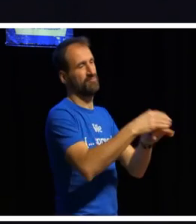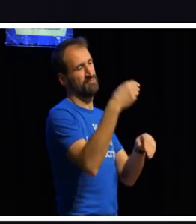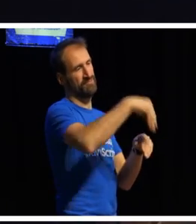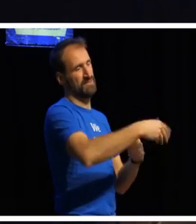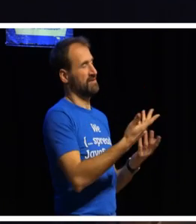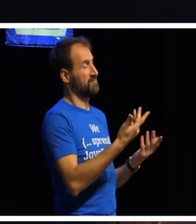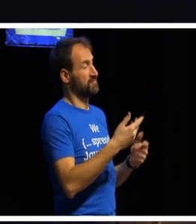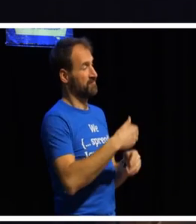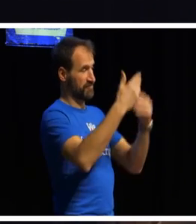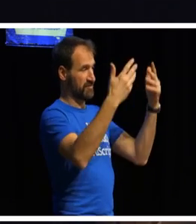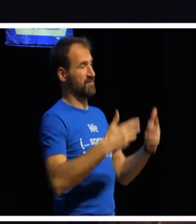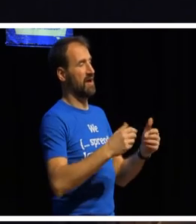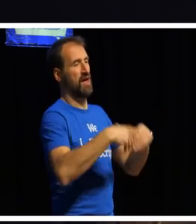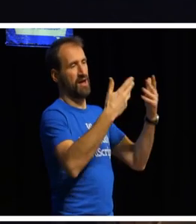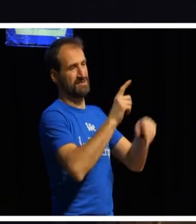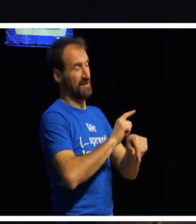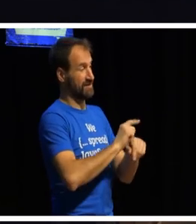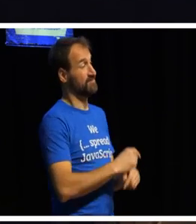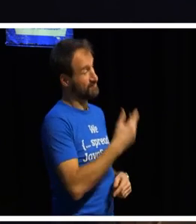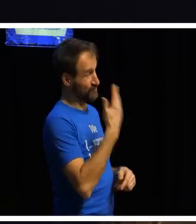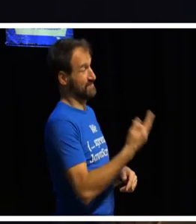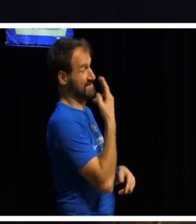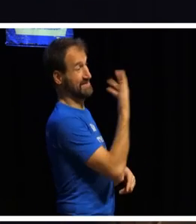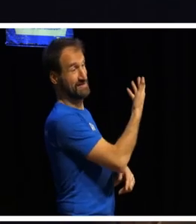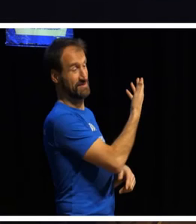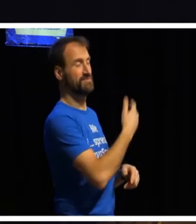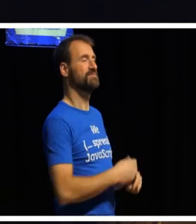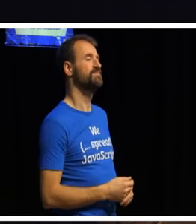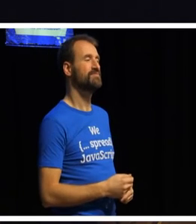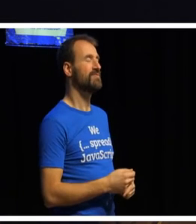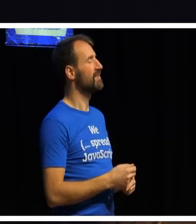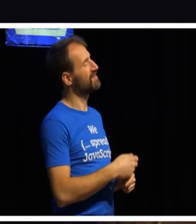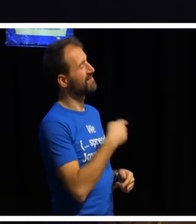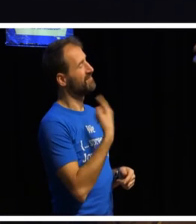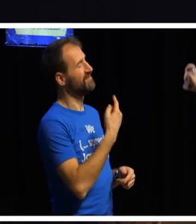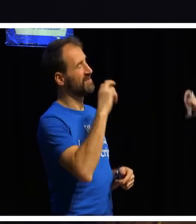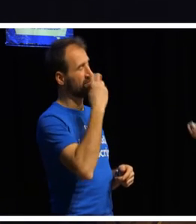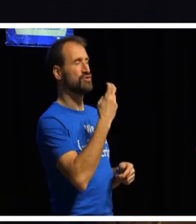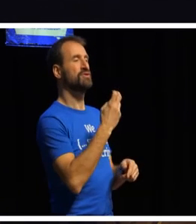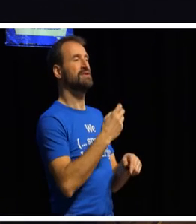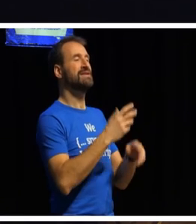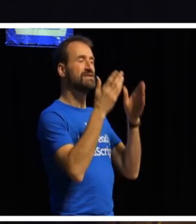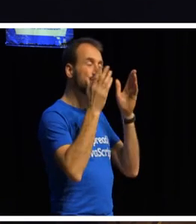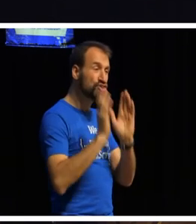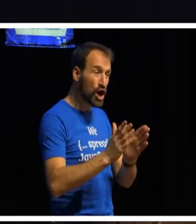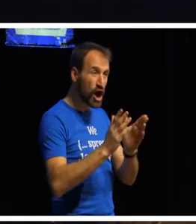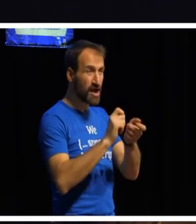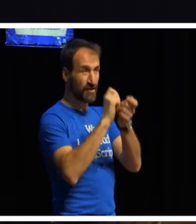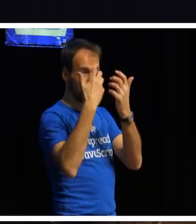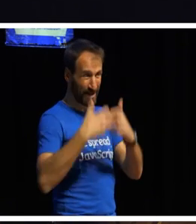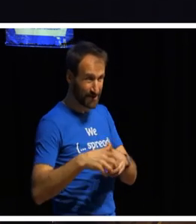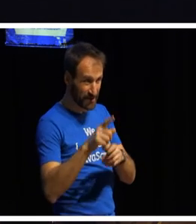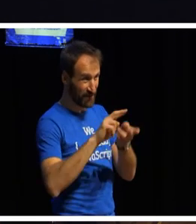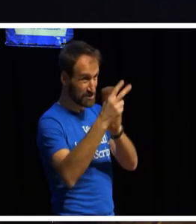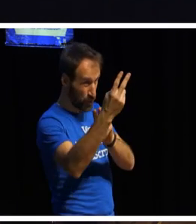the rest of the data from the network. So here's where we were before. And we're optimizing the server rendered version using these streams. And